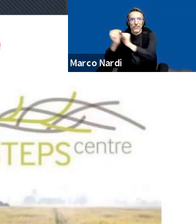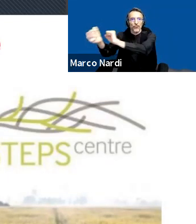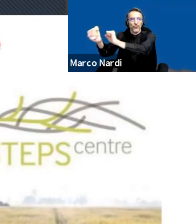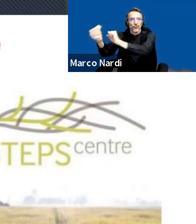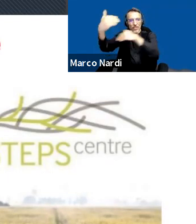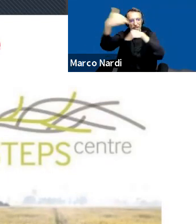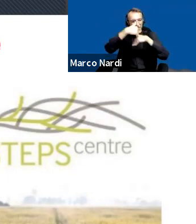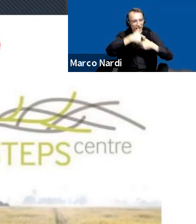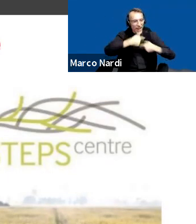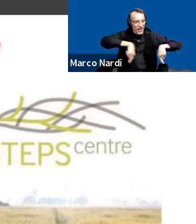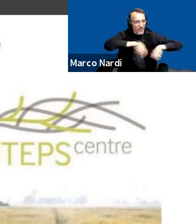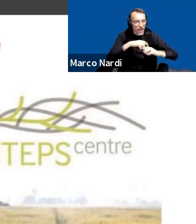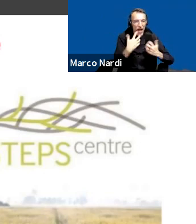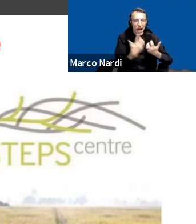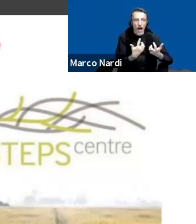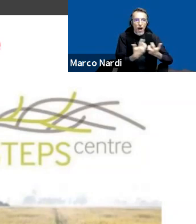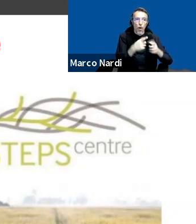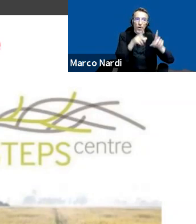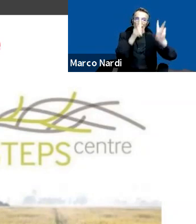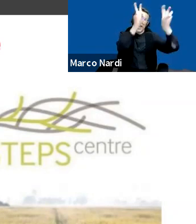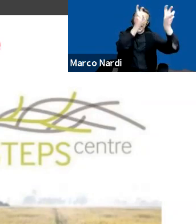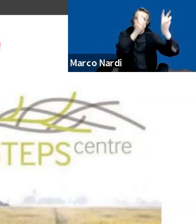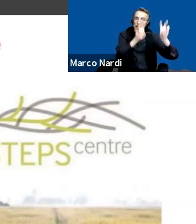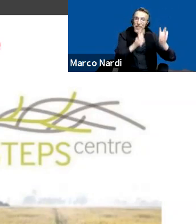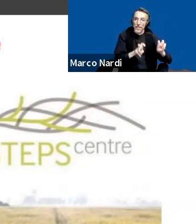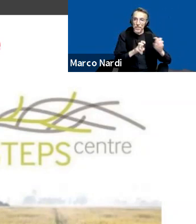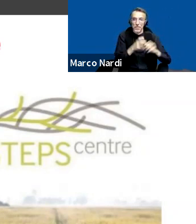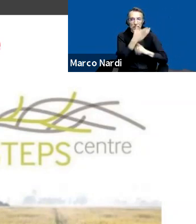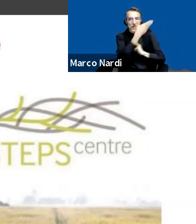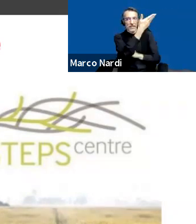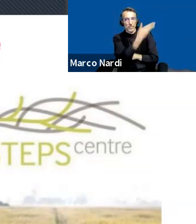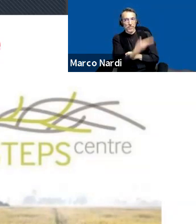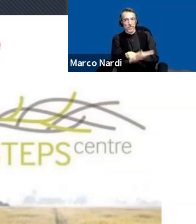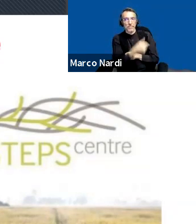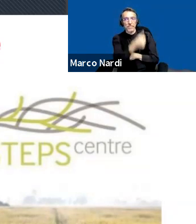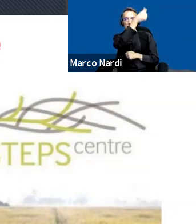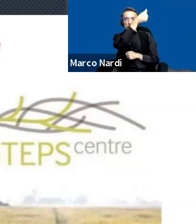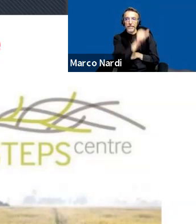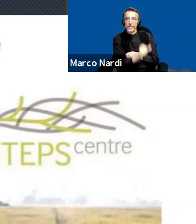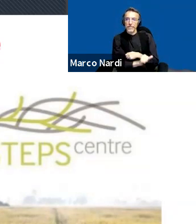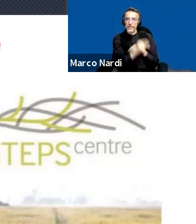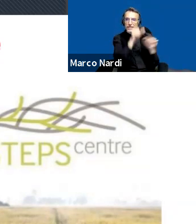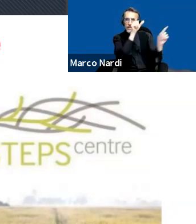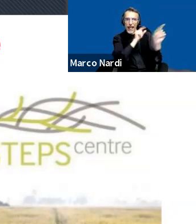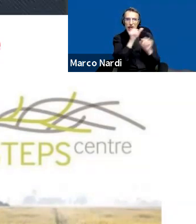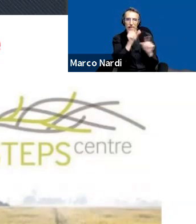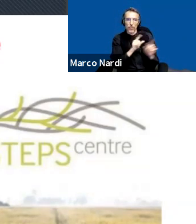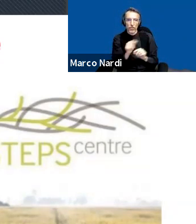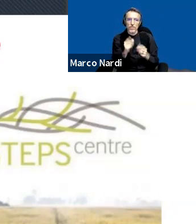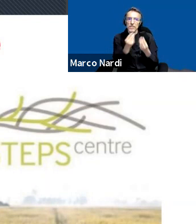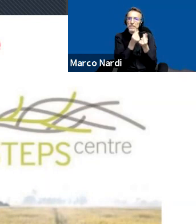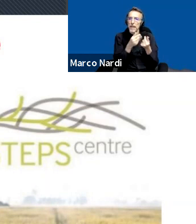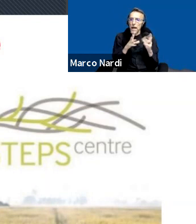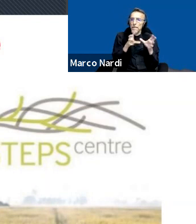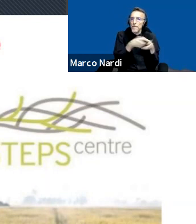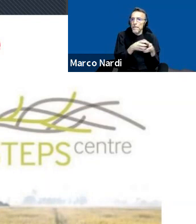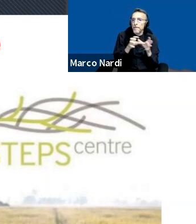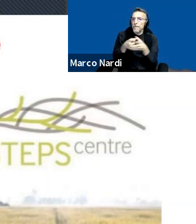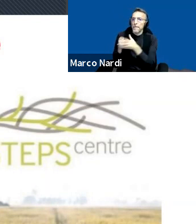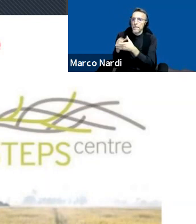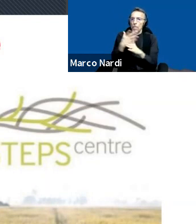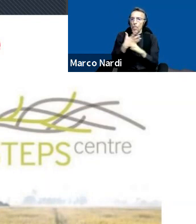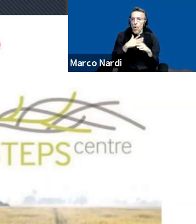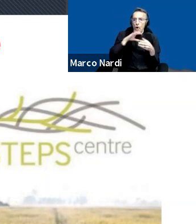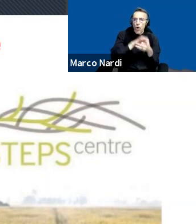a selection of some of the themes and some of the centres and programmes and consortia that are working in this